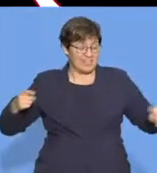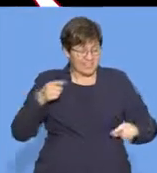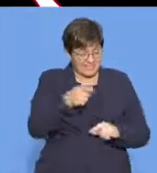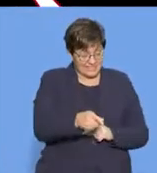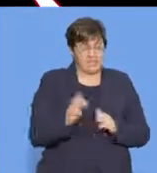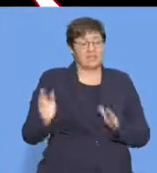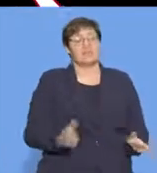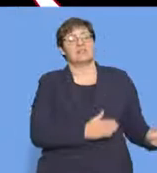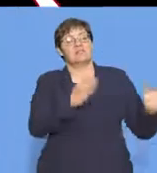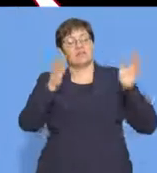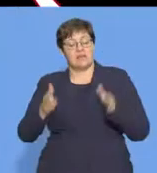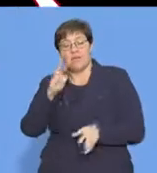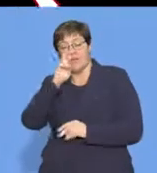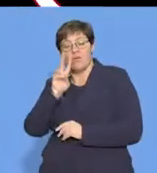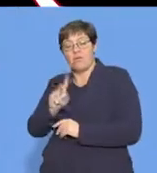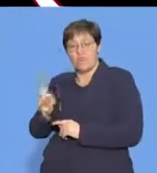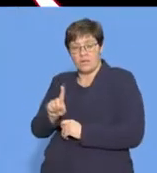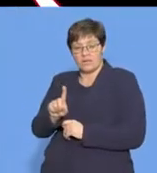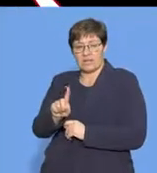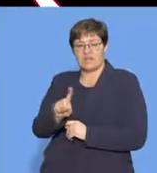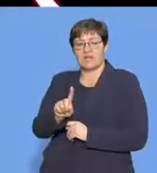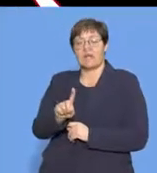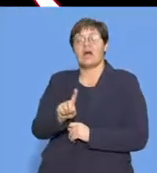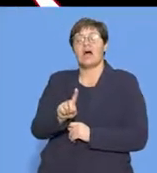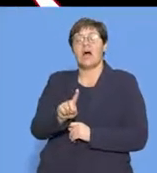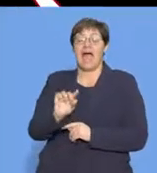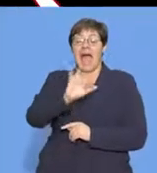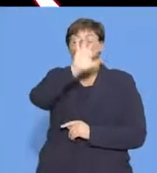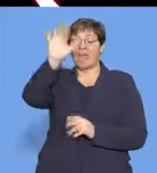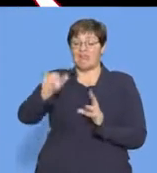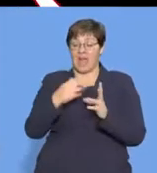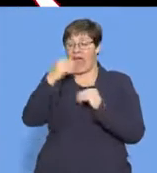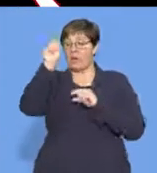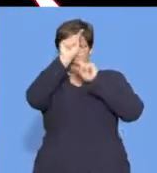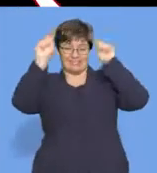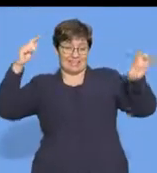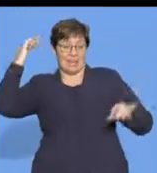at specifically is the out of Africa hypothesis.